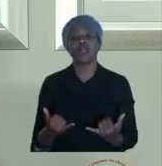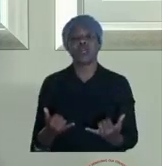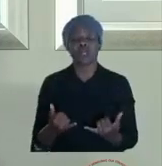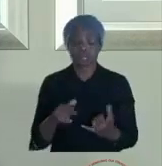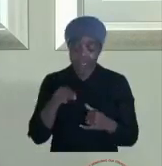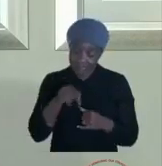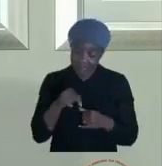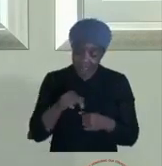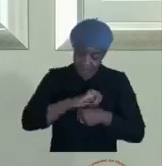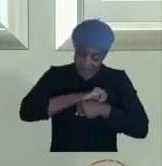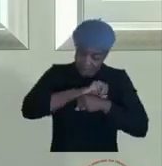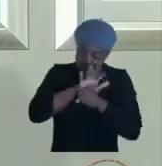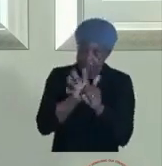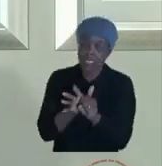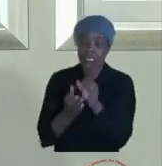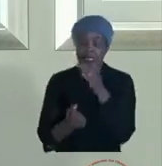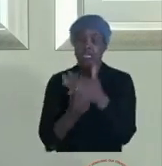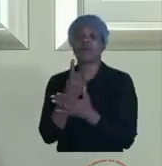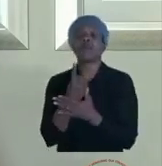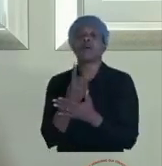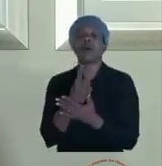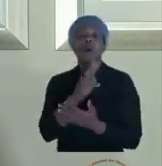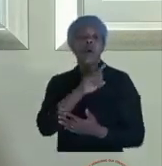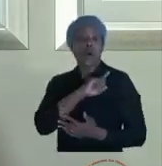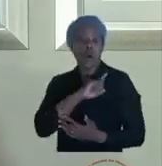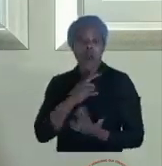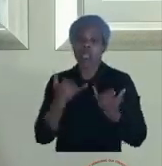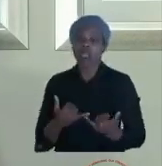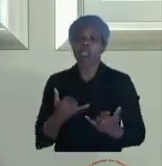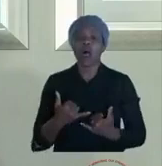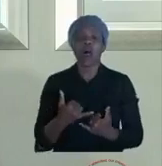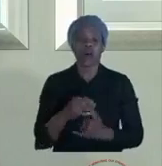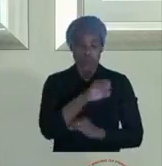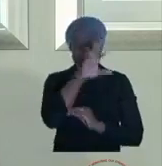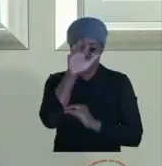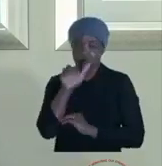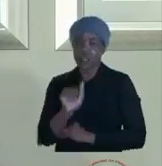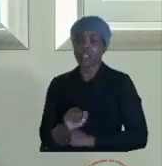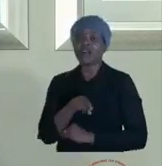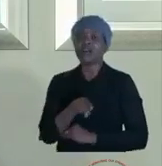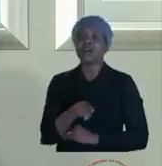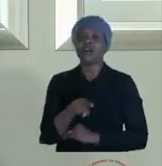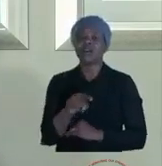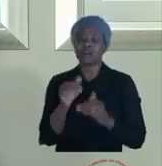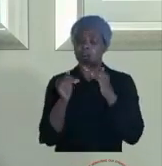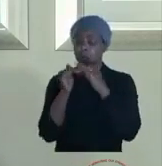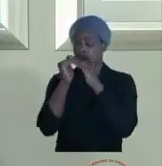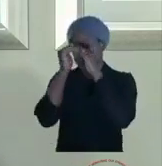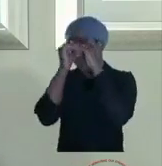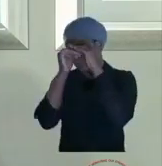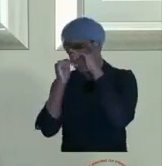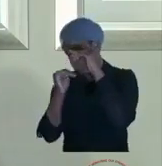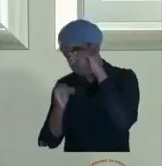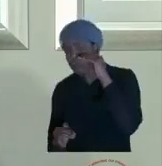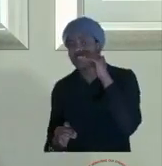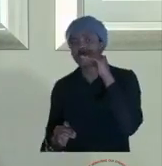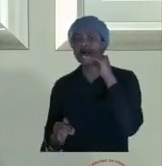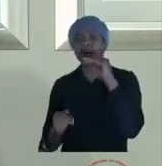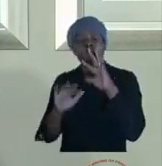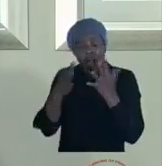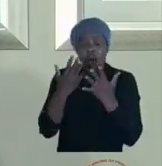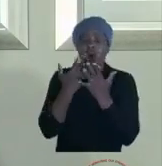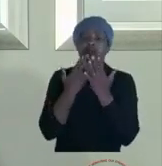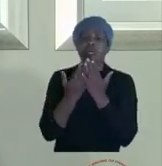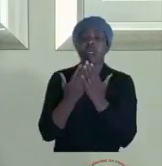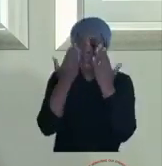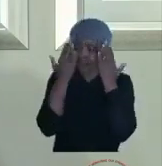crisis. This is also happening when our country has been downgraded. How do our youth continue with